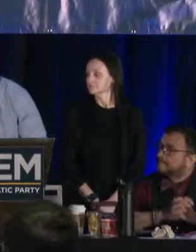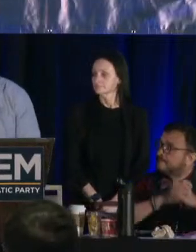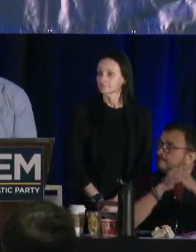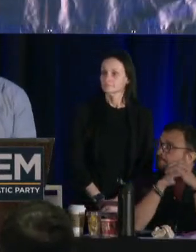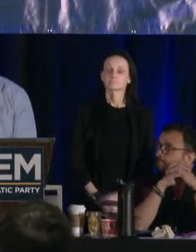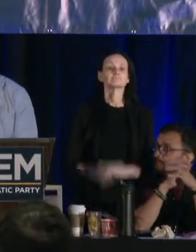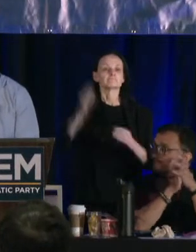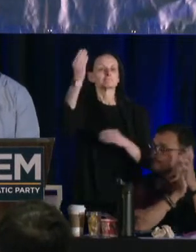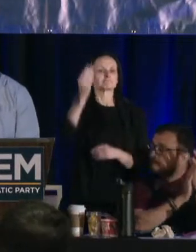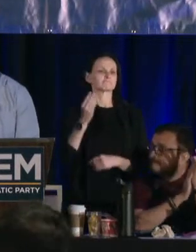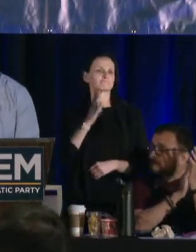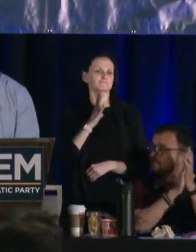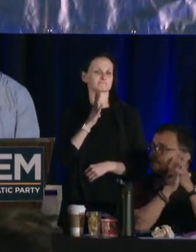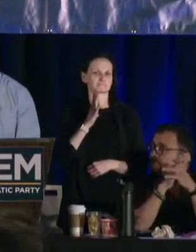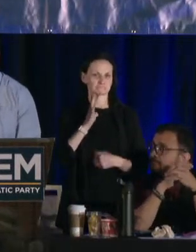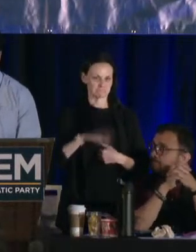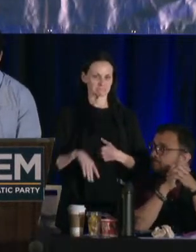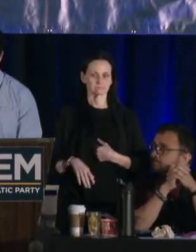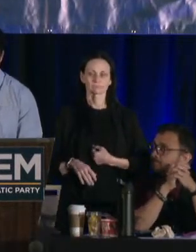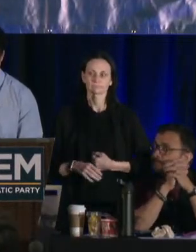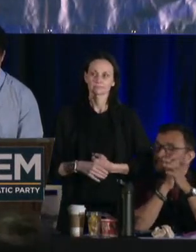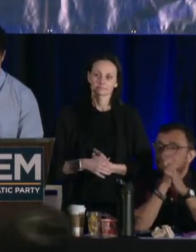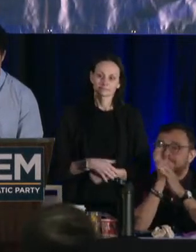You can put your cards down. Thank you.